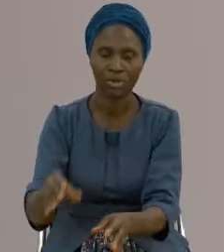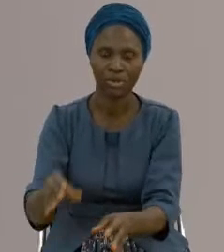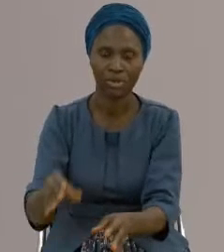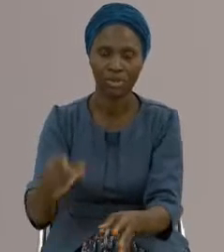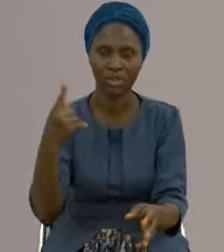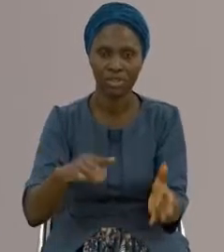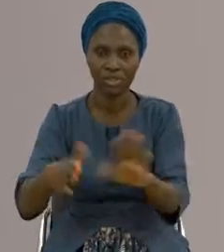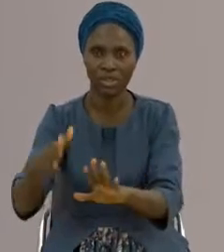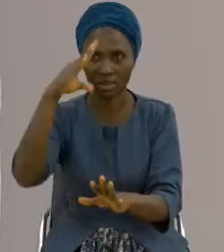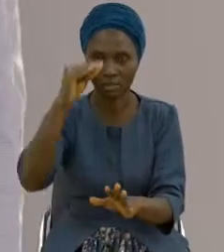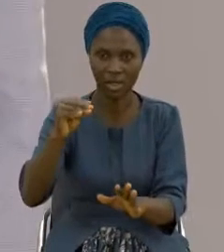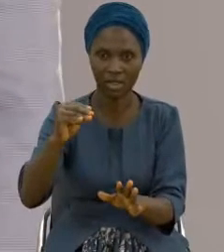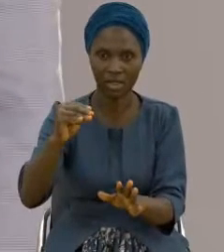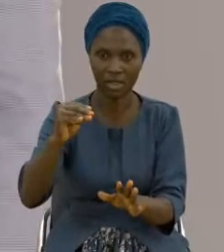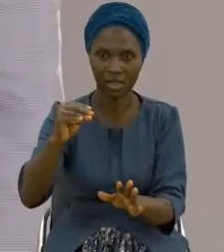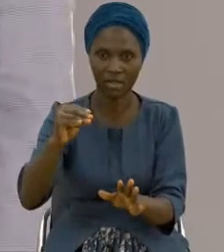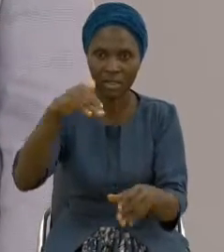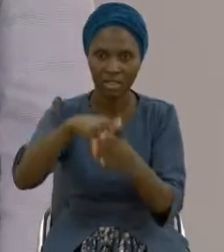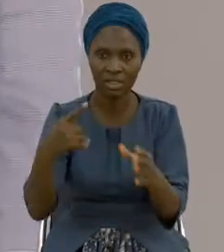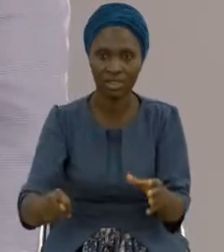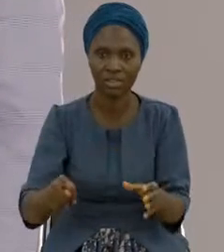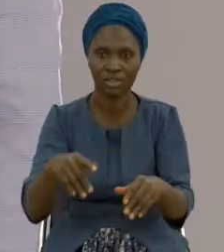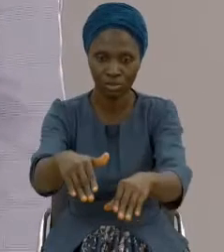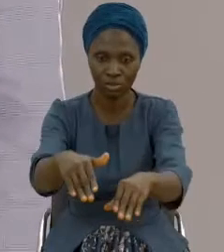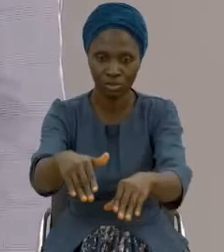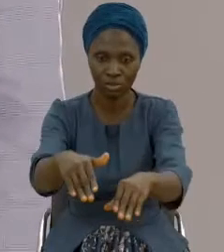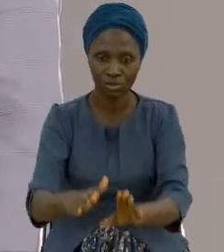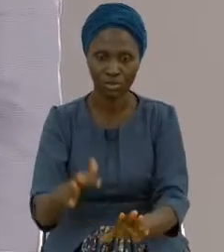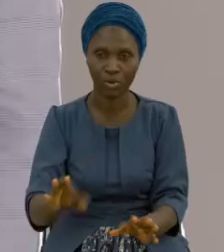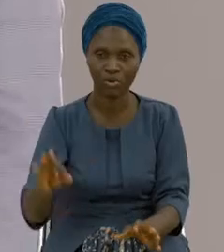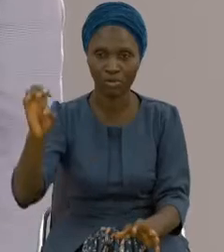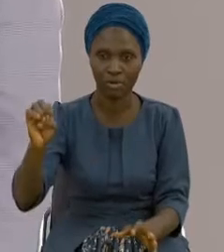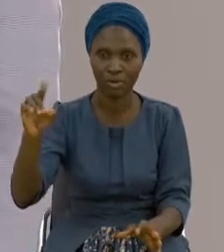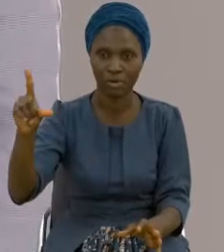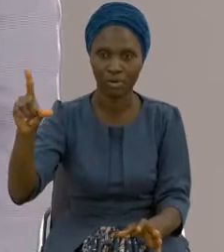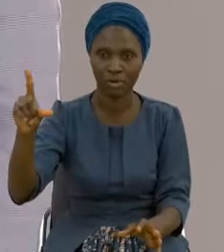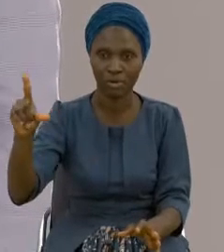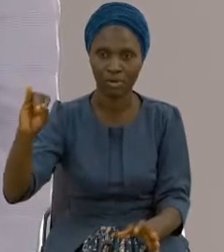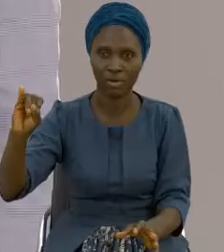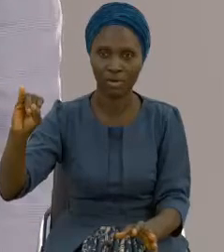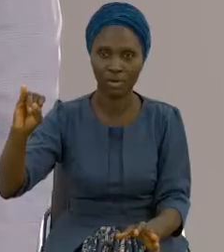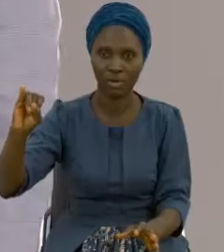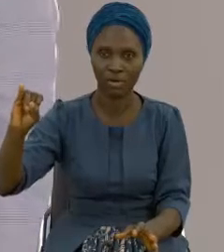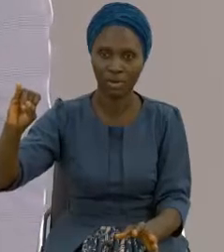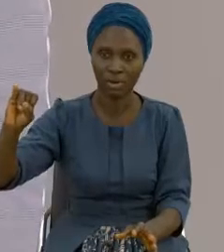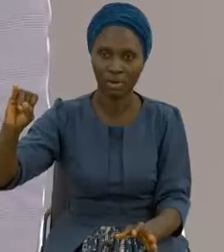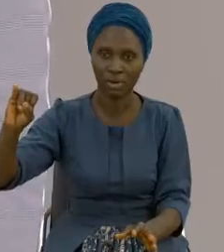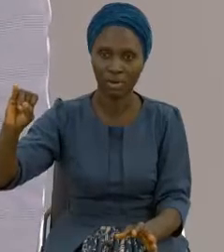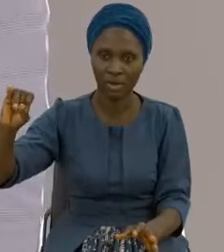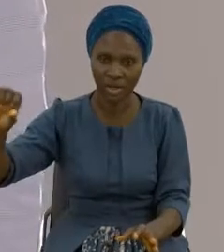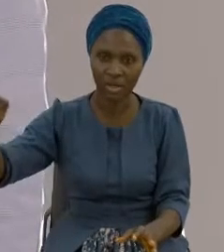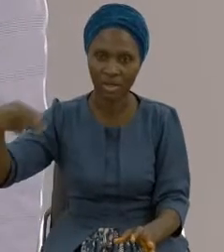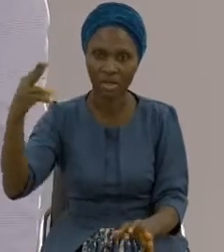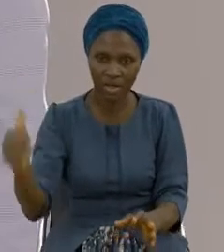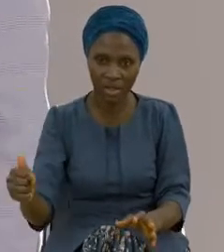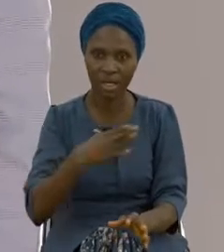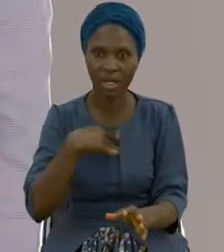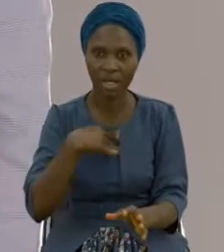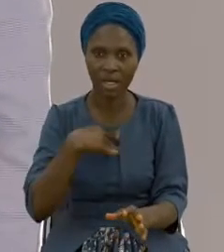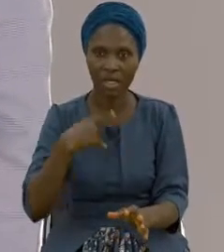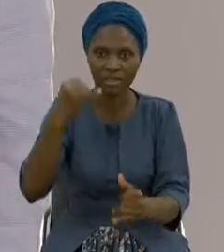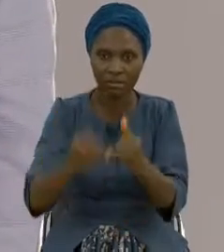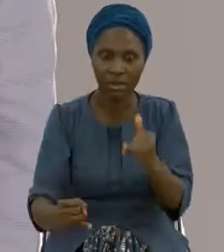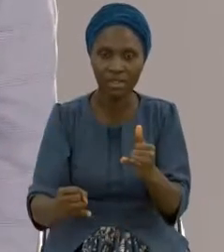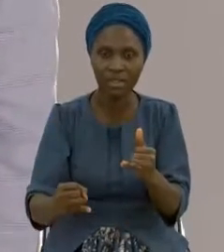Elisha. And the final miracle that will complete the double manifestation